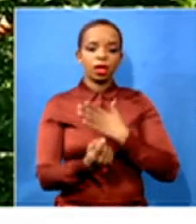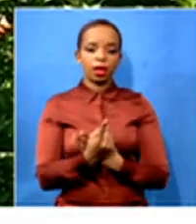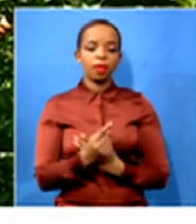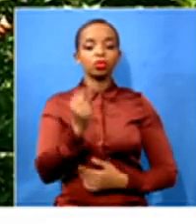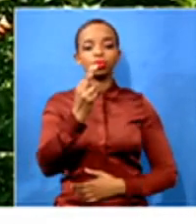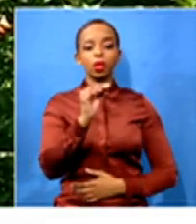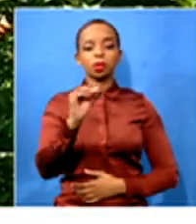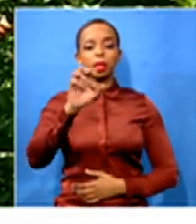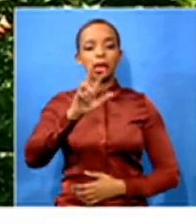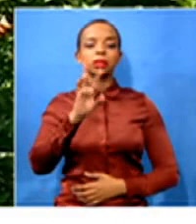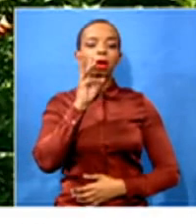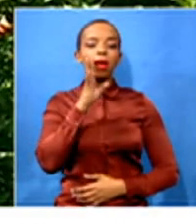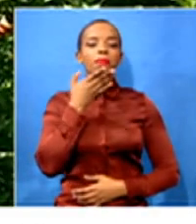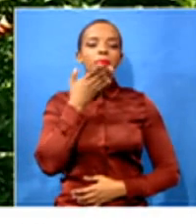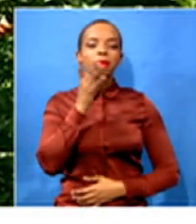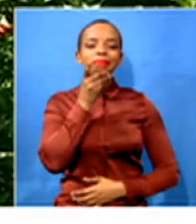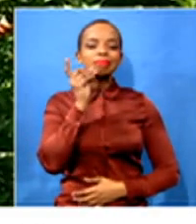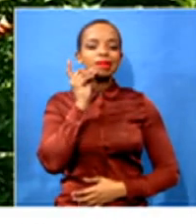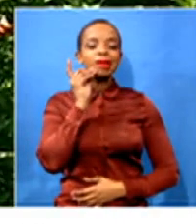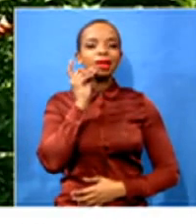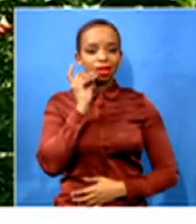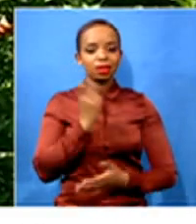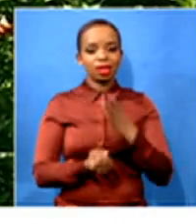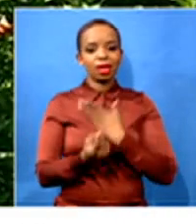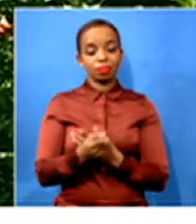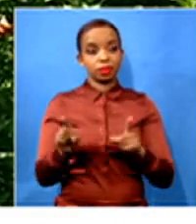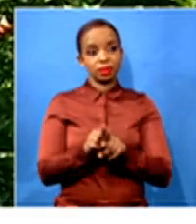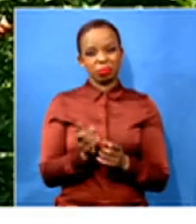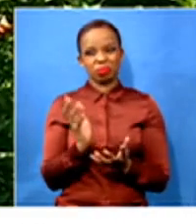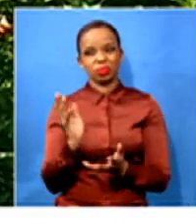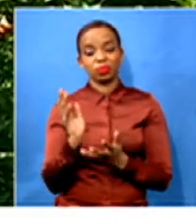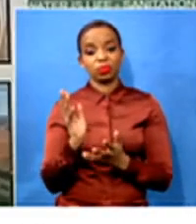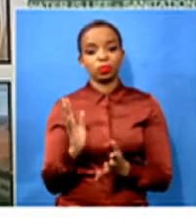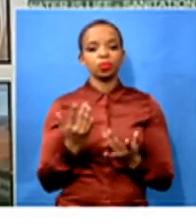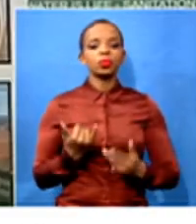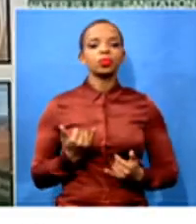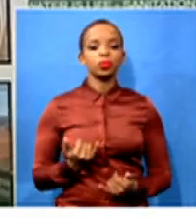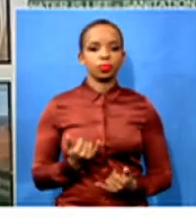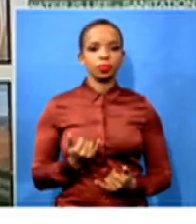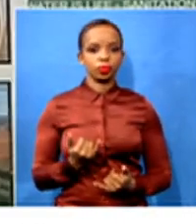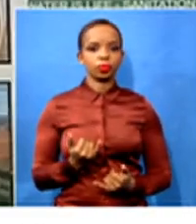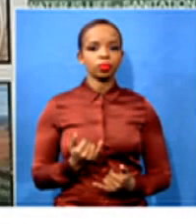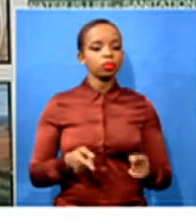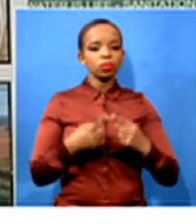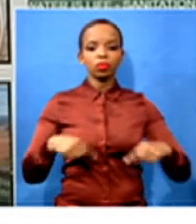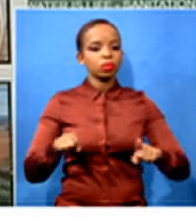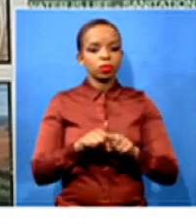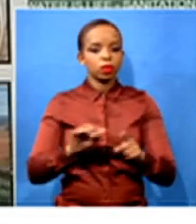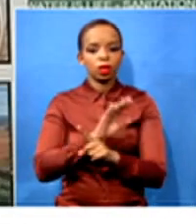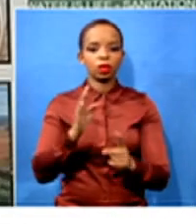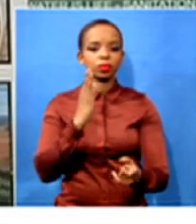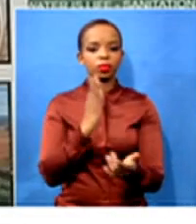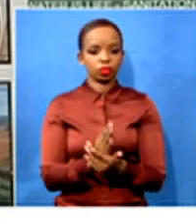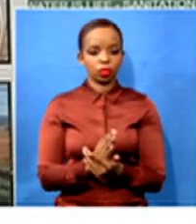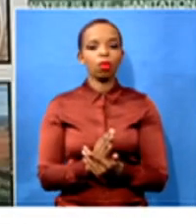with very similar effects on our trees with a diminished quota. We're not even sure that we've really come out